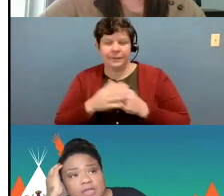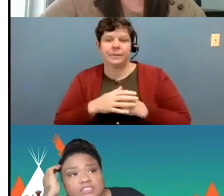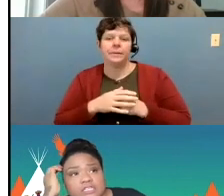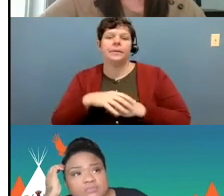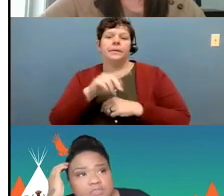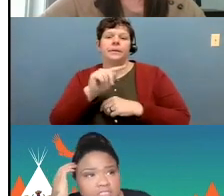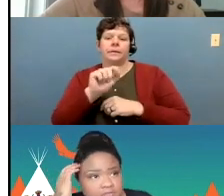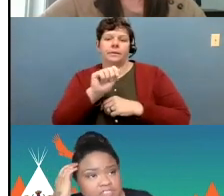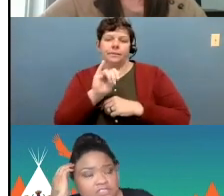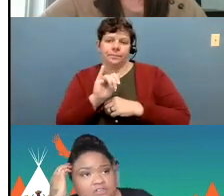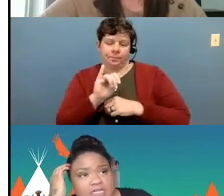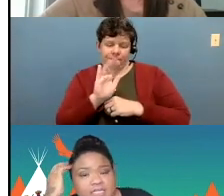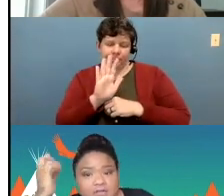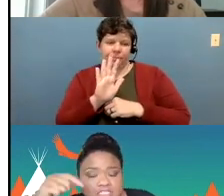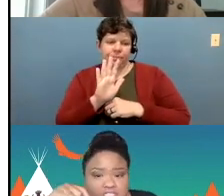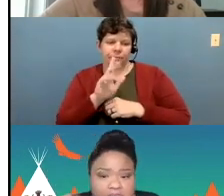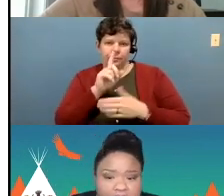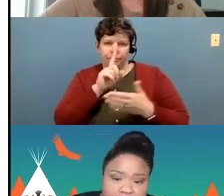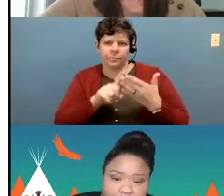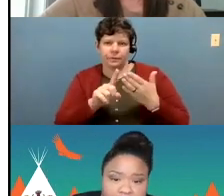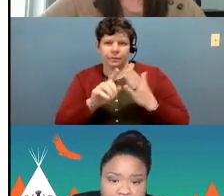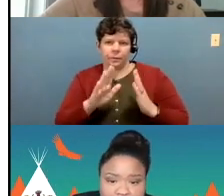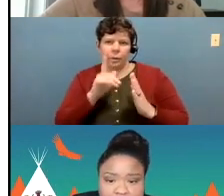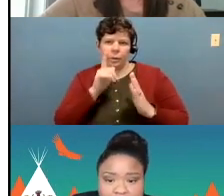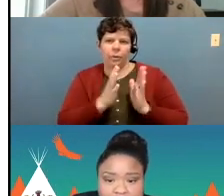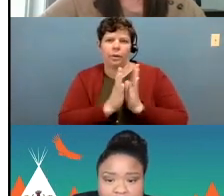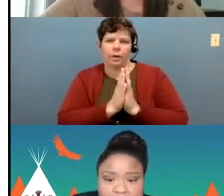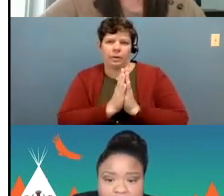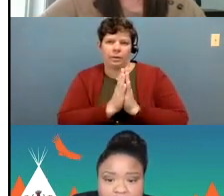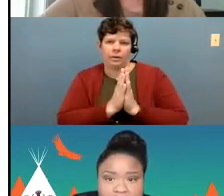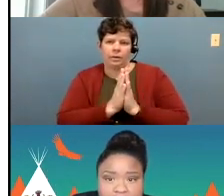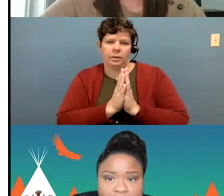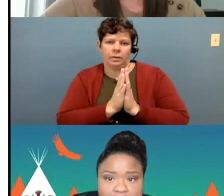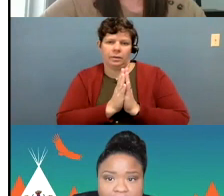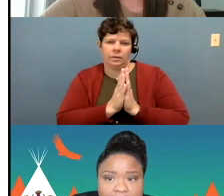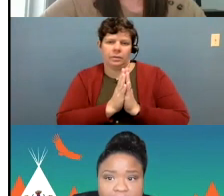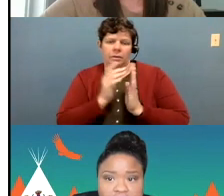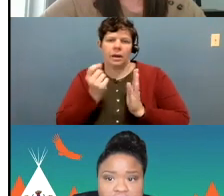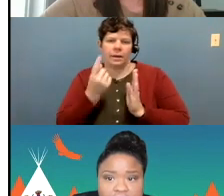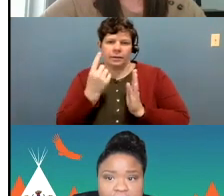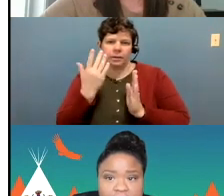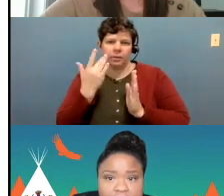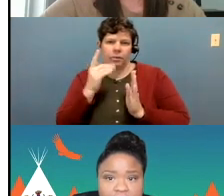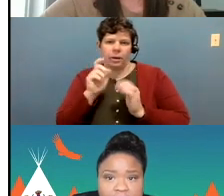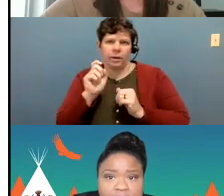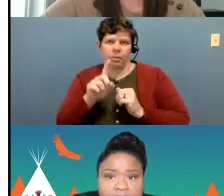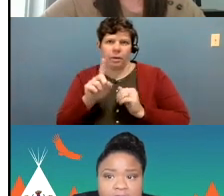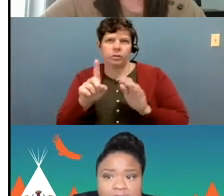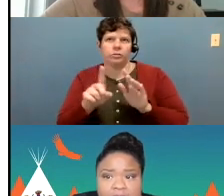you're actually the researcher who asked that question, actually, and I can totally understand why that question came